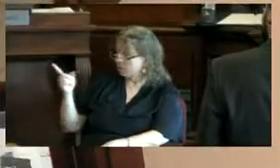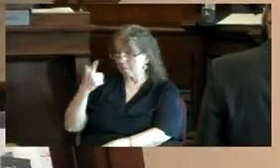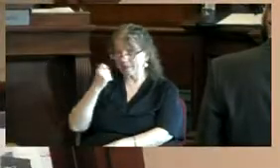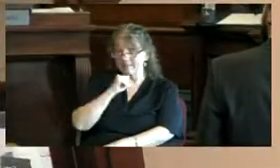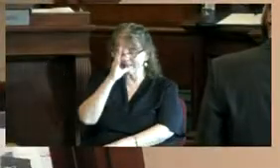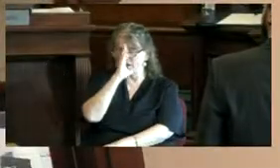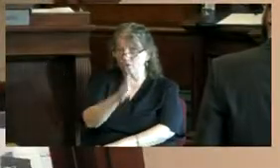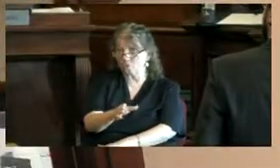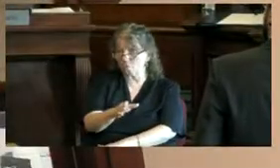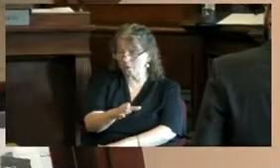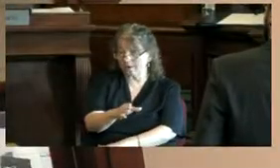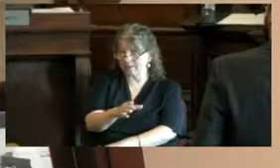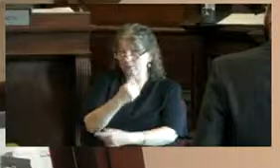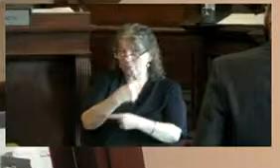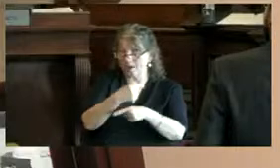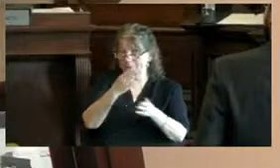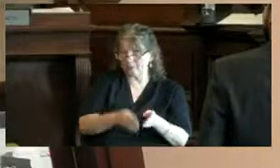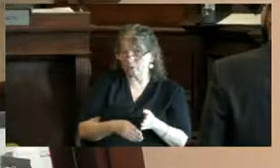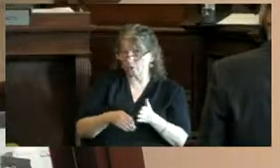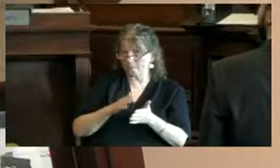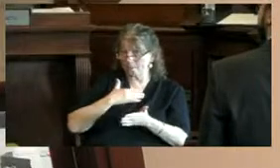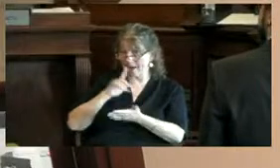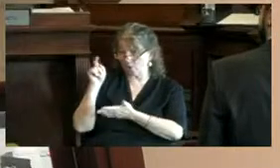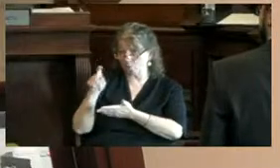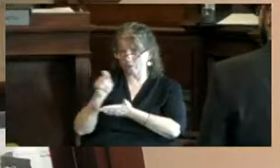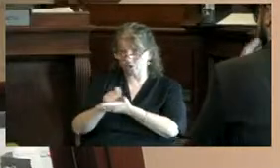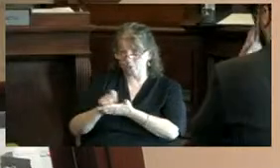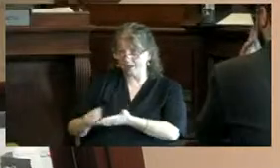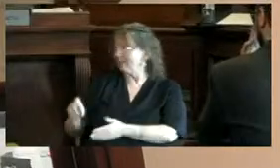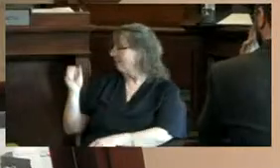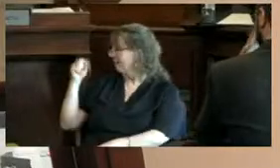questions in writing? I would encourage you to do so, yes. All right. Thank you.